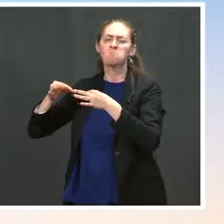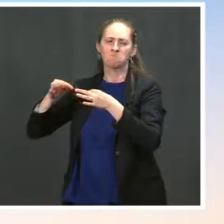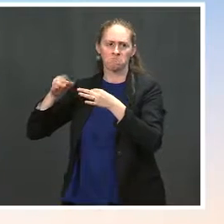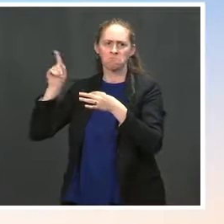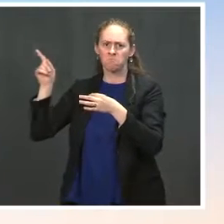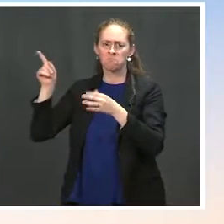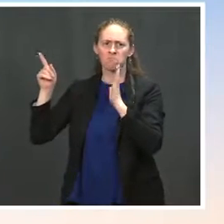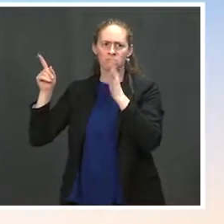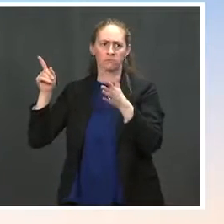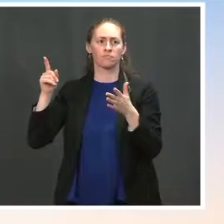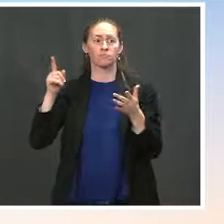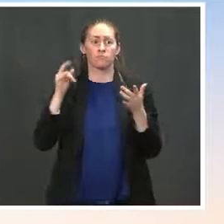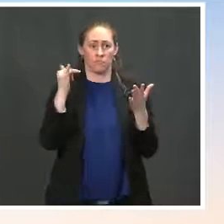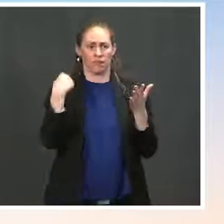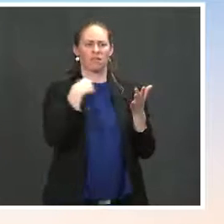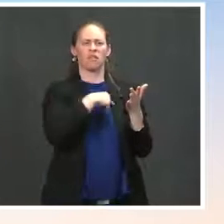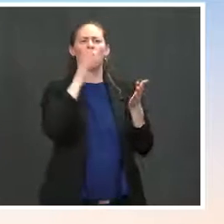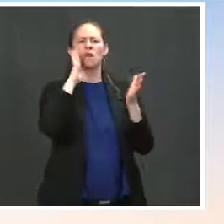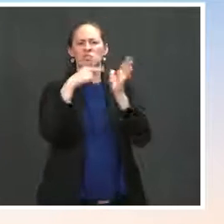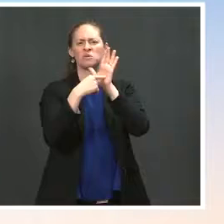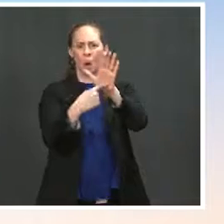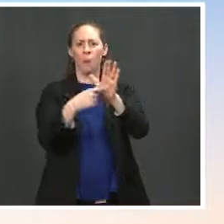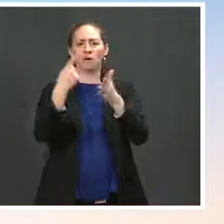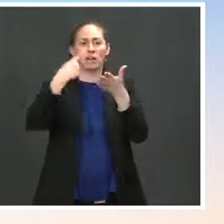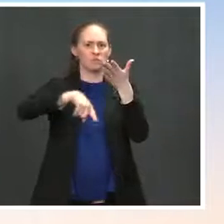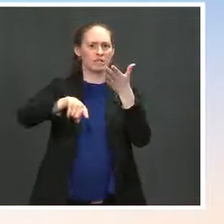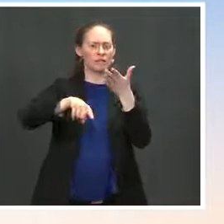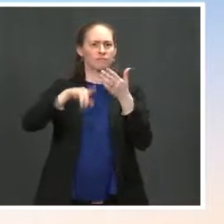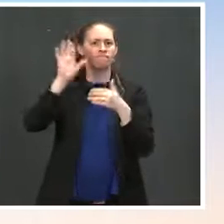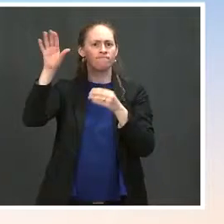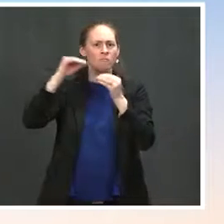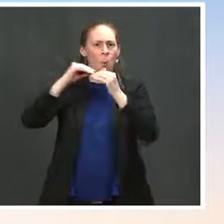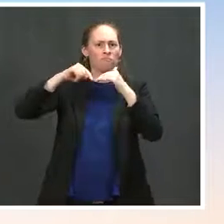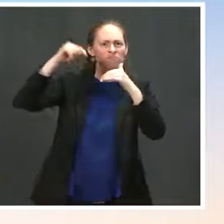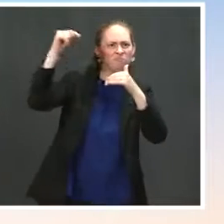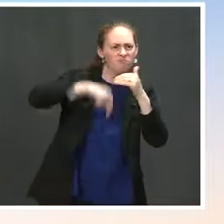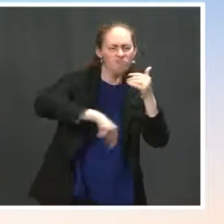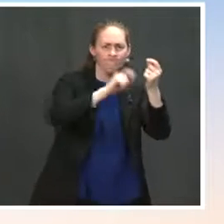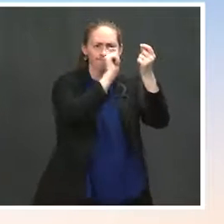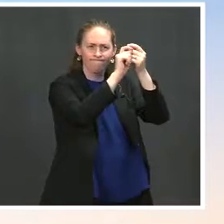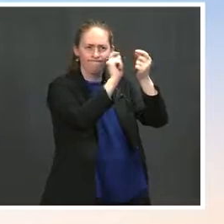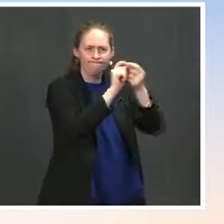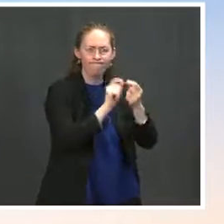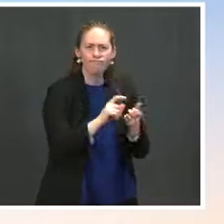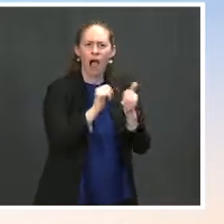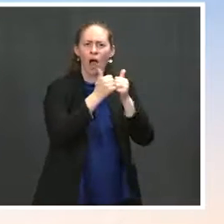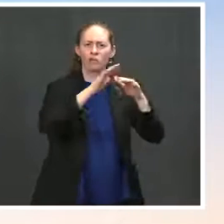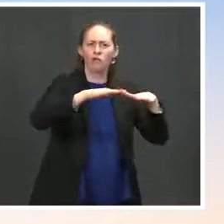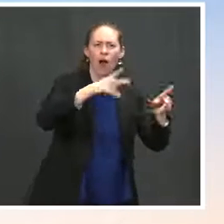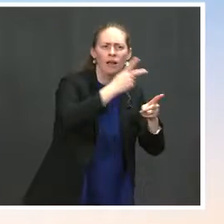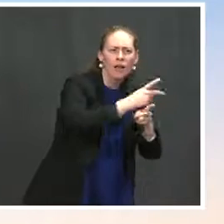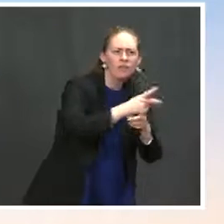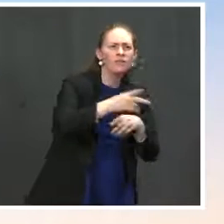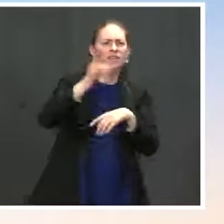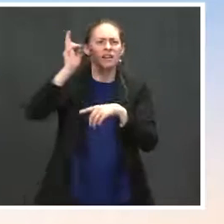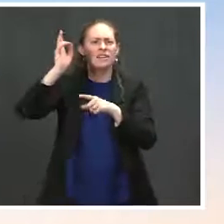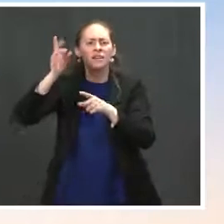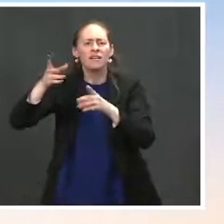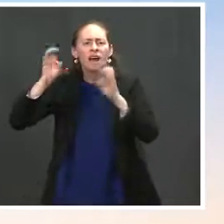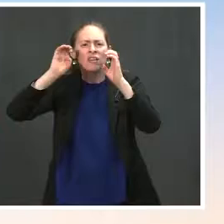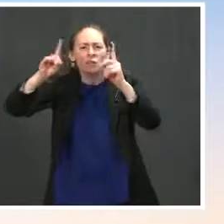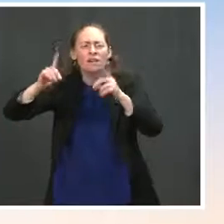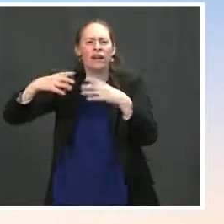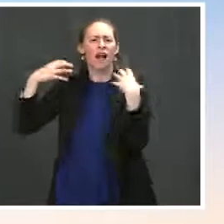will be laid out in the speech next week. It will focus on the areas that we've outlined: childcare, education, historic investments in those, and as